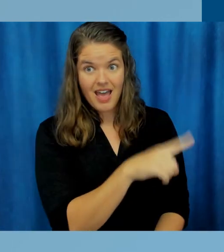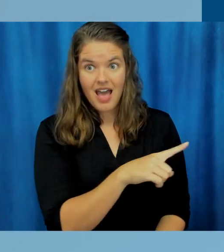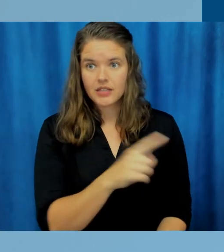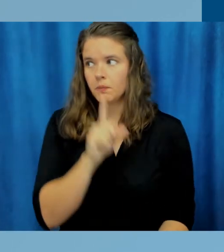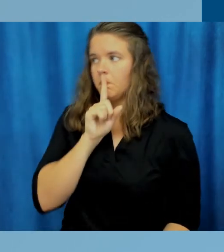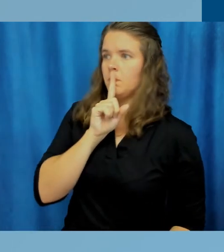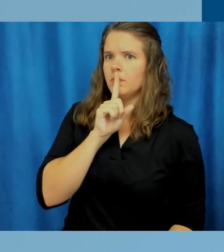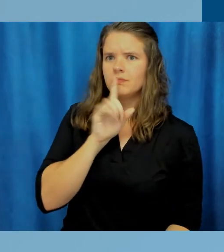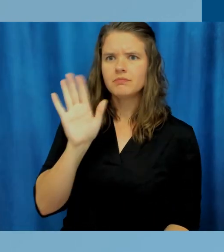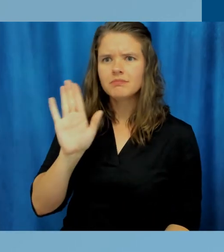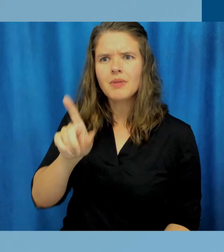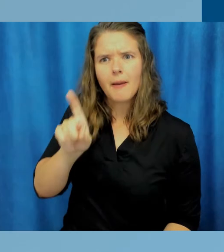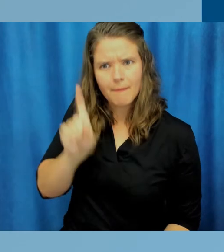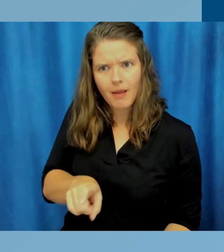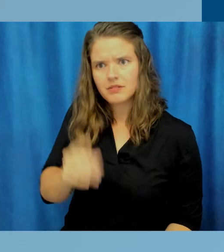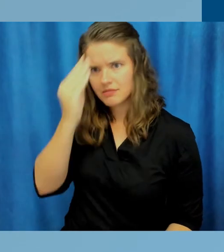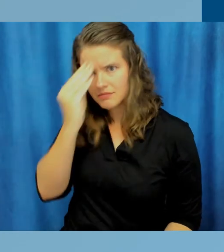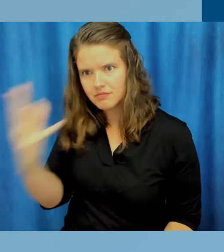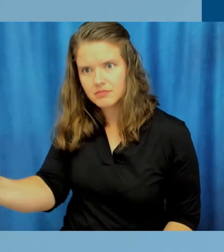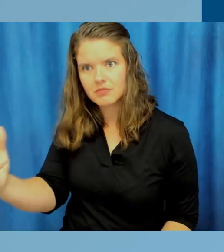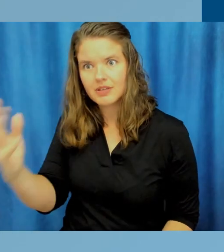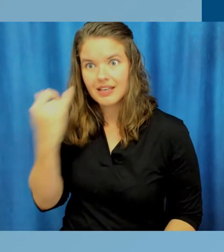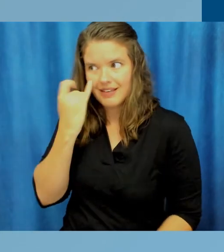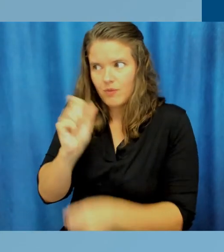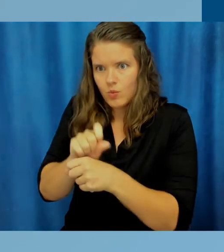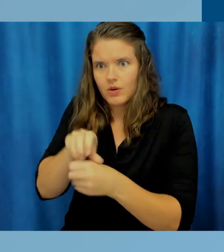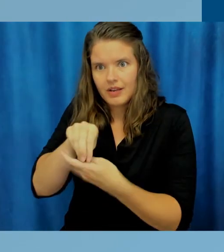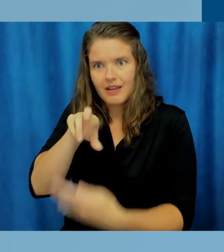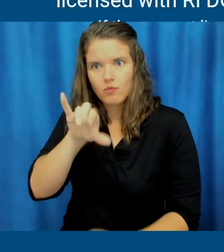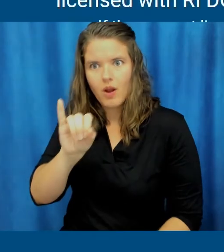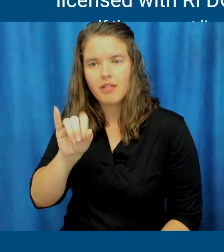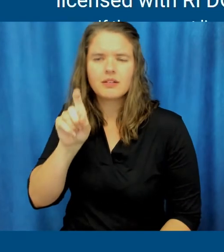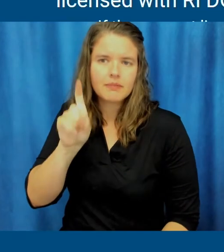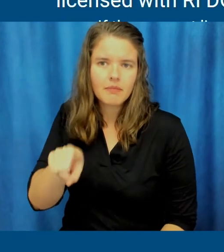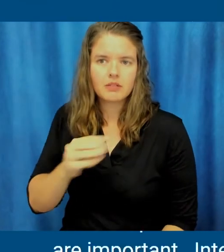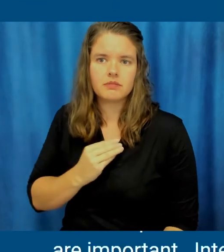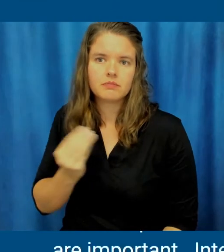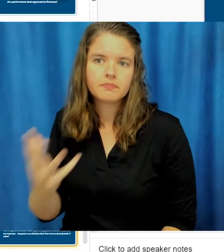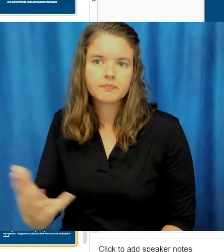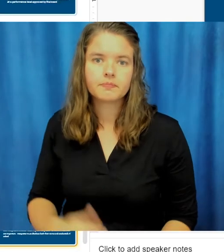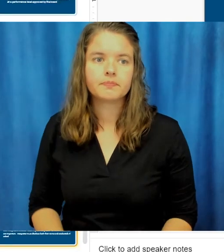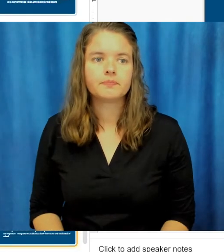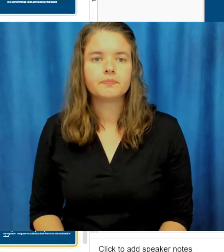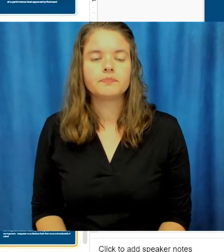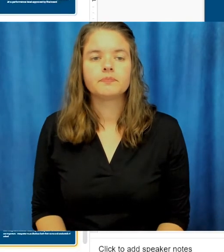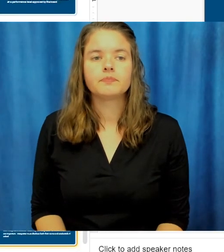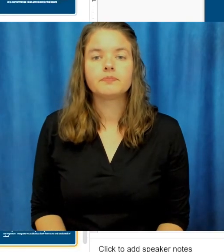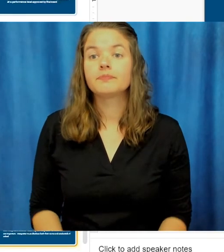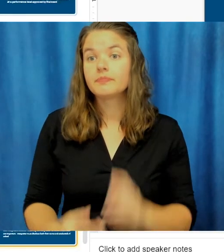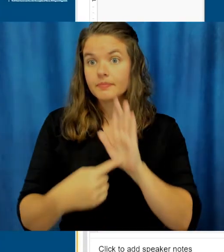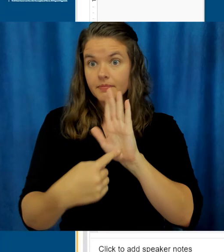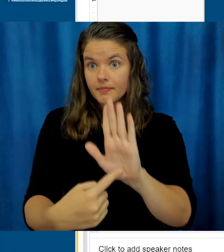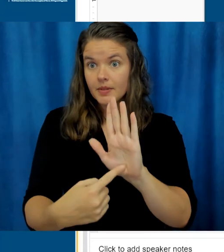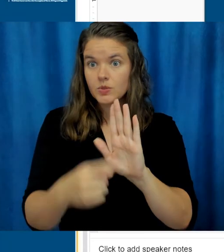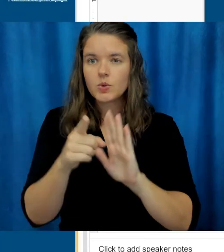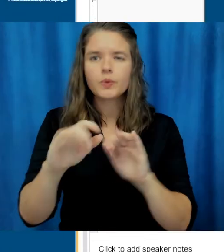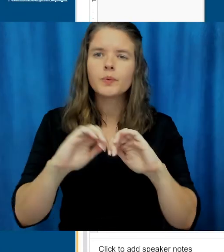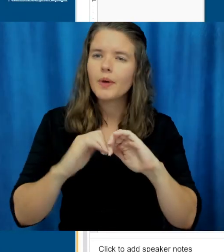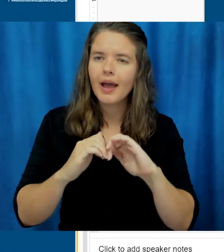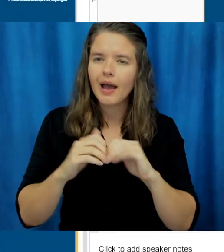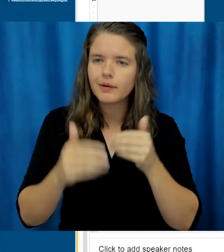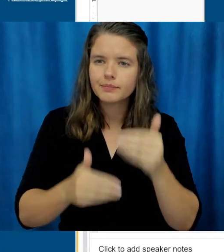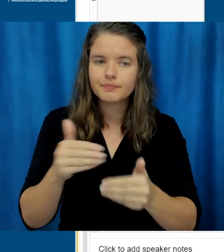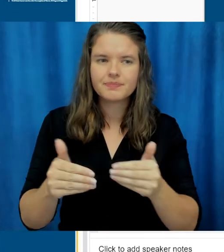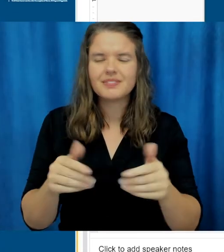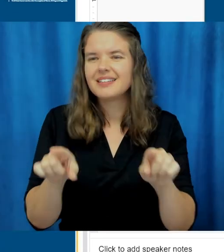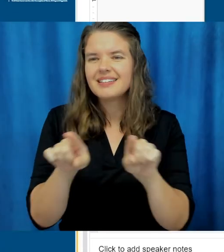disclose that information to you if they're working in Rhode Island as an interpreter. So let me show you how to do